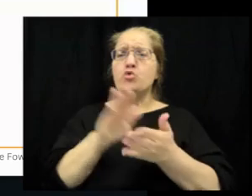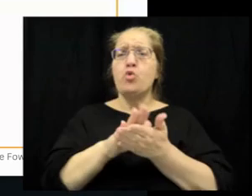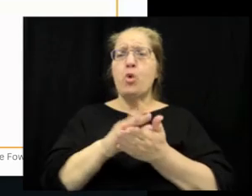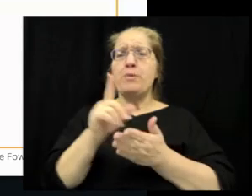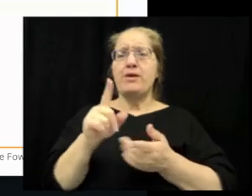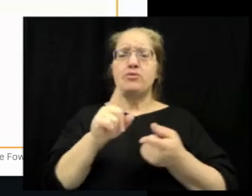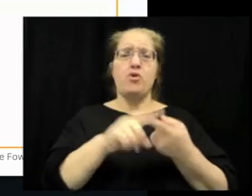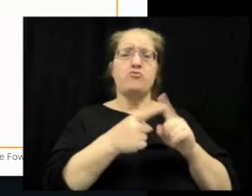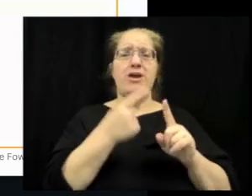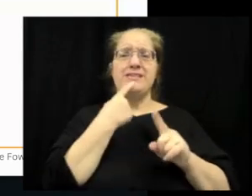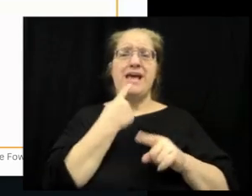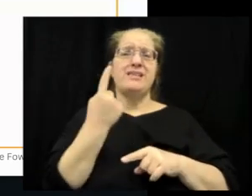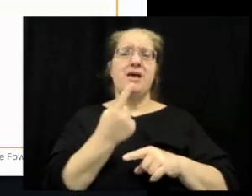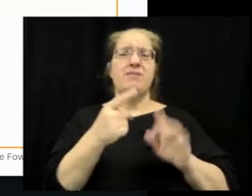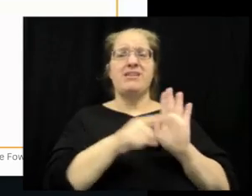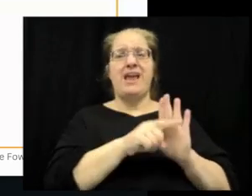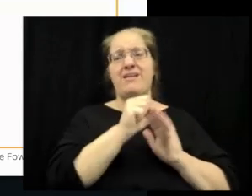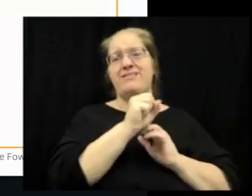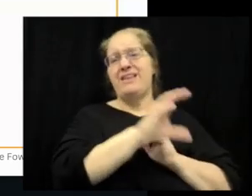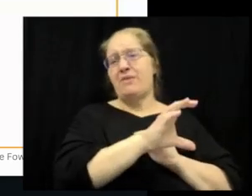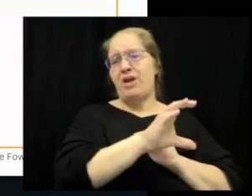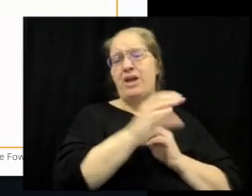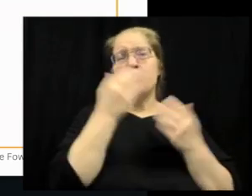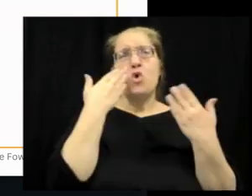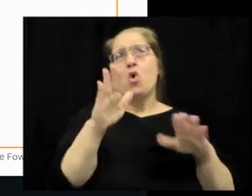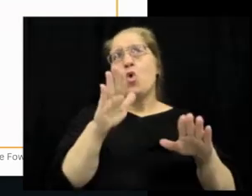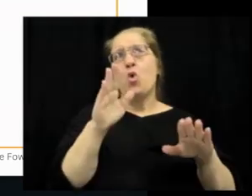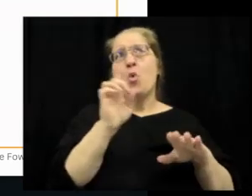night, and you're worried about who you're going to sit with at lunch today.